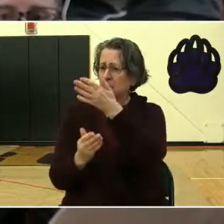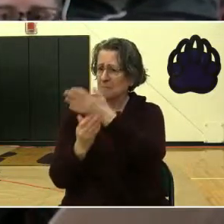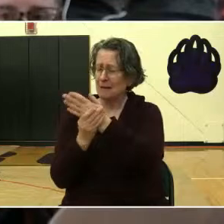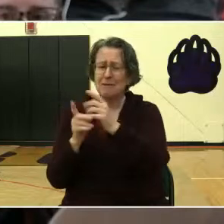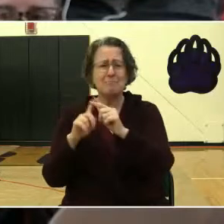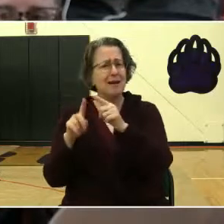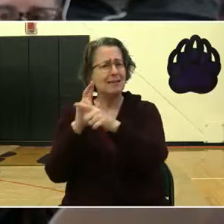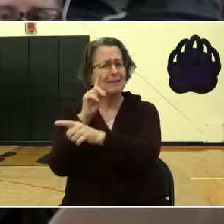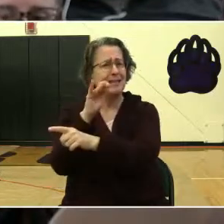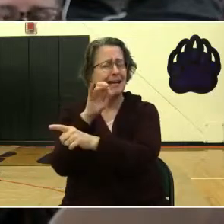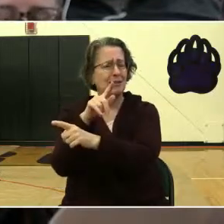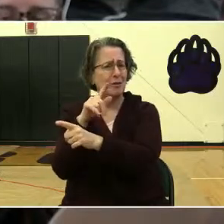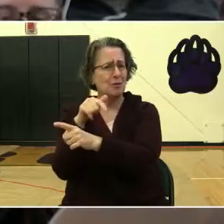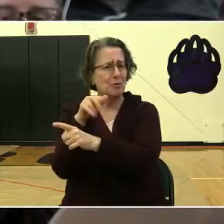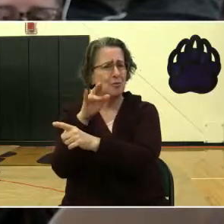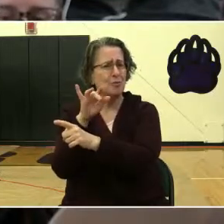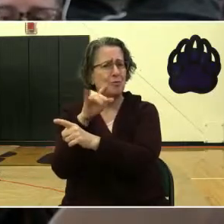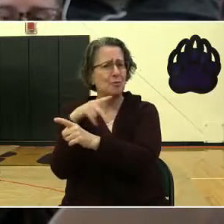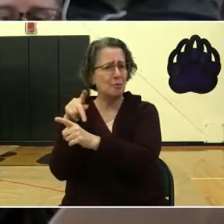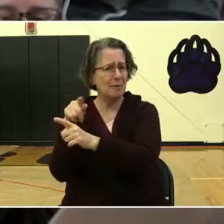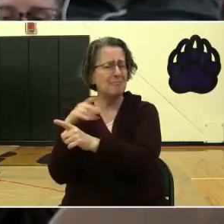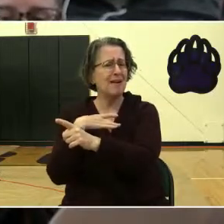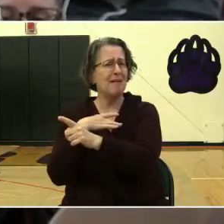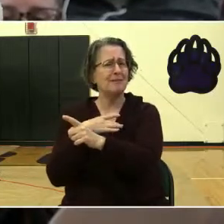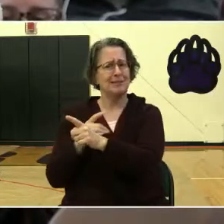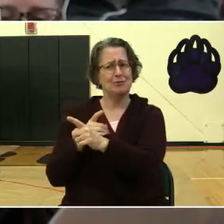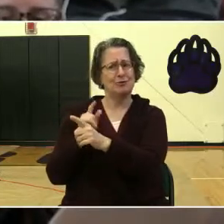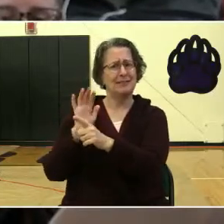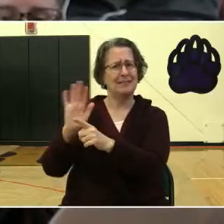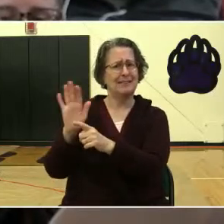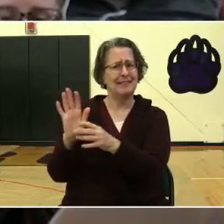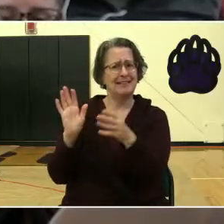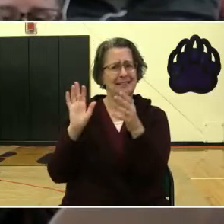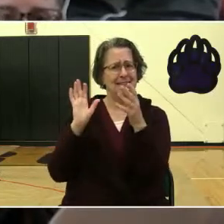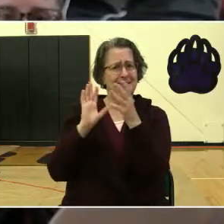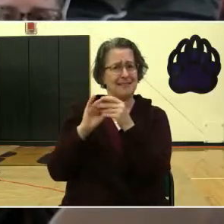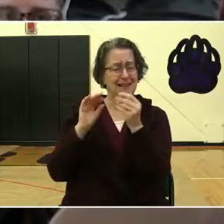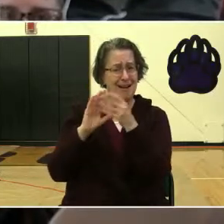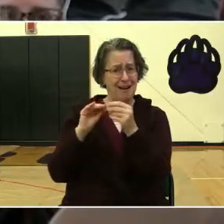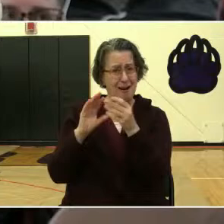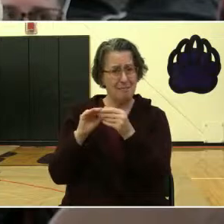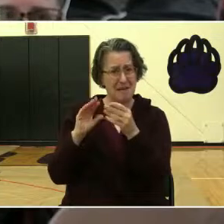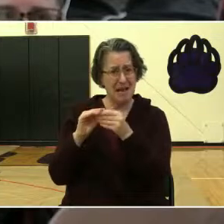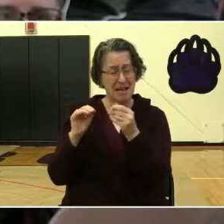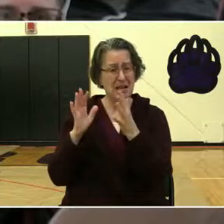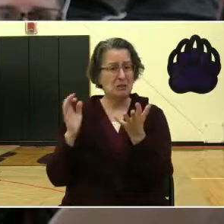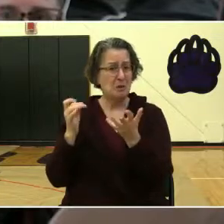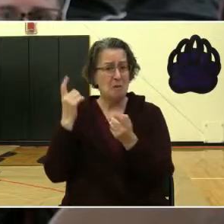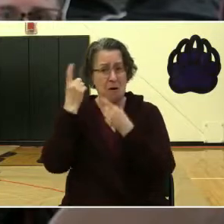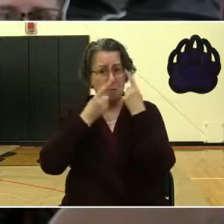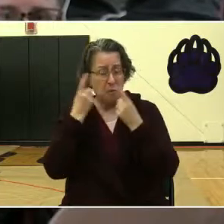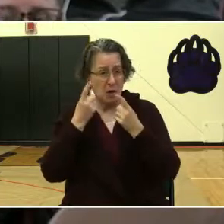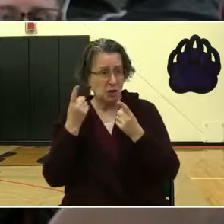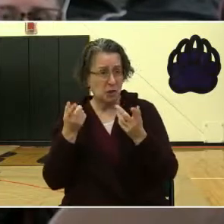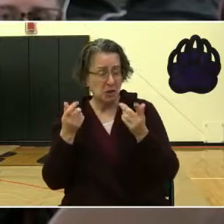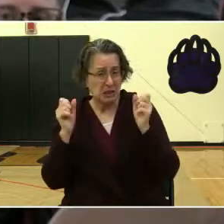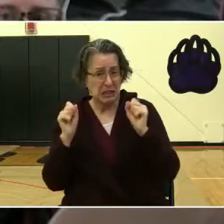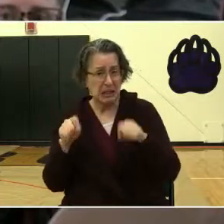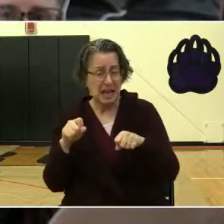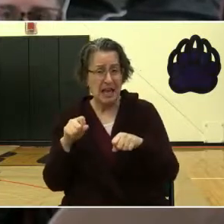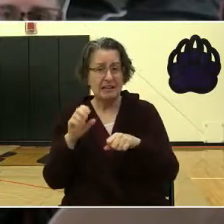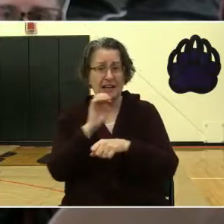comment and I would like to um actually kind of request to the energy committee and other